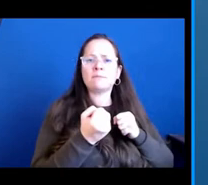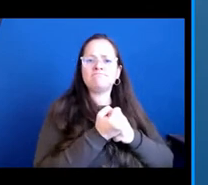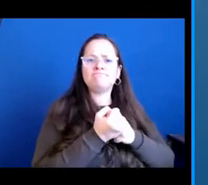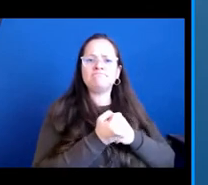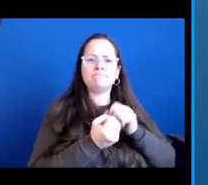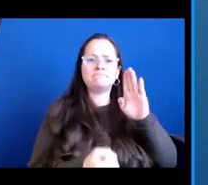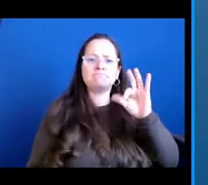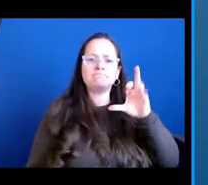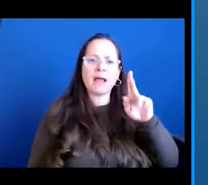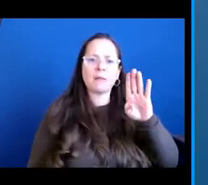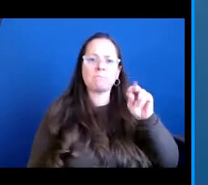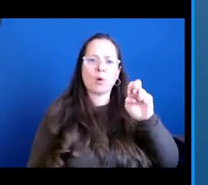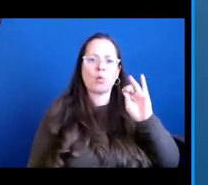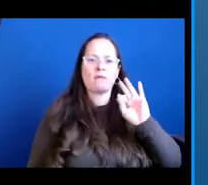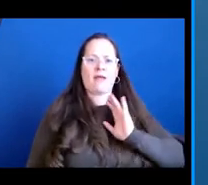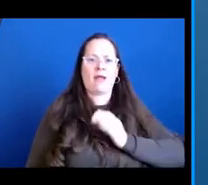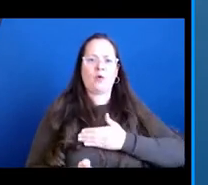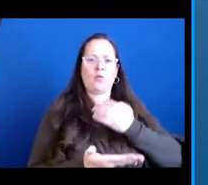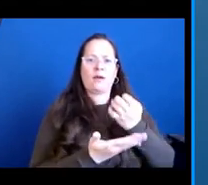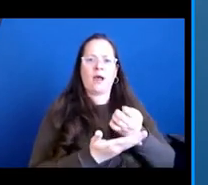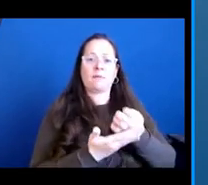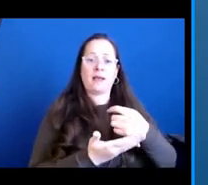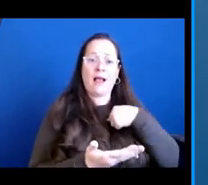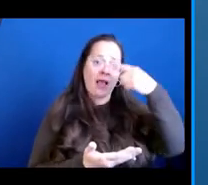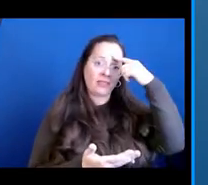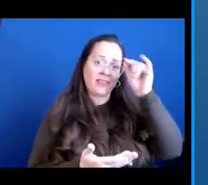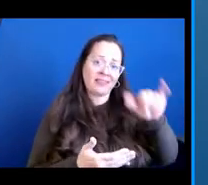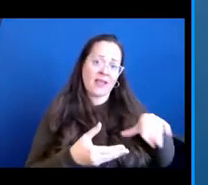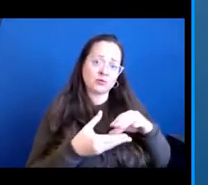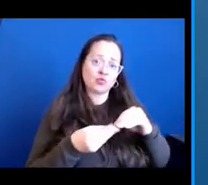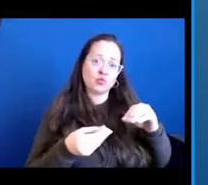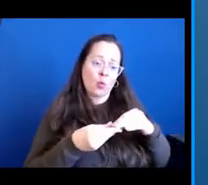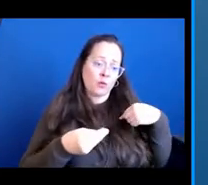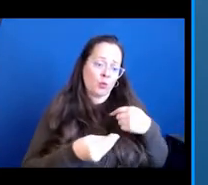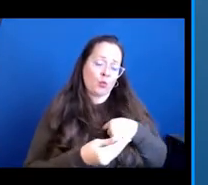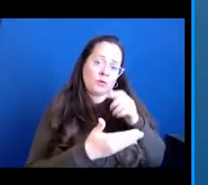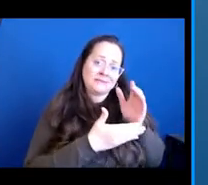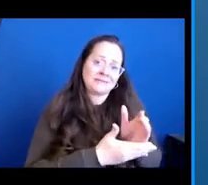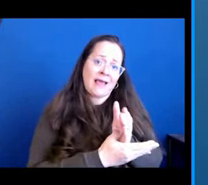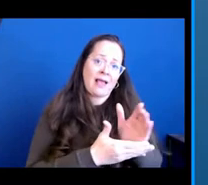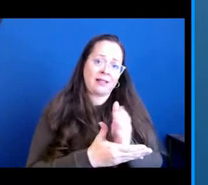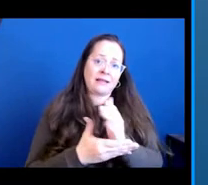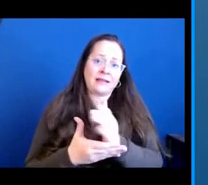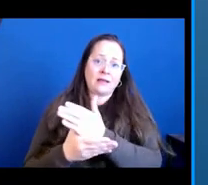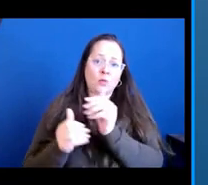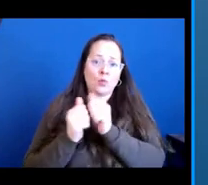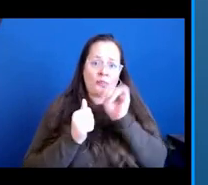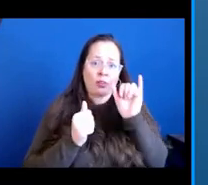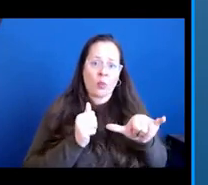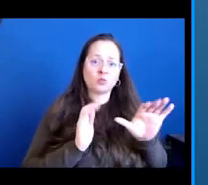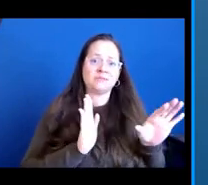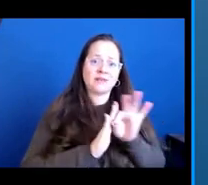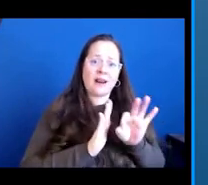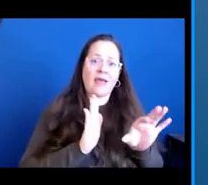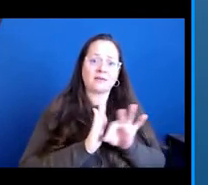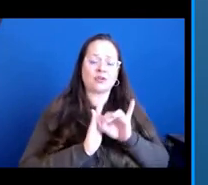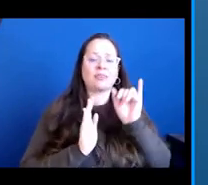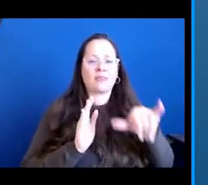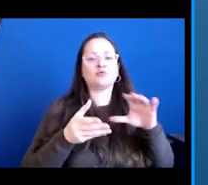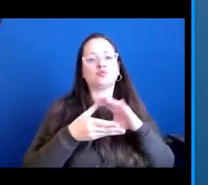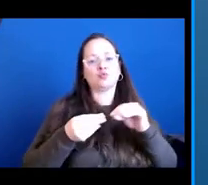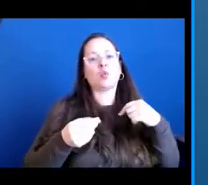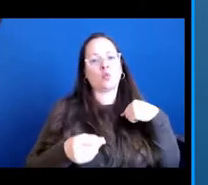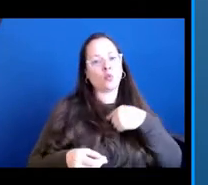I think that the story we are telling with these selections is a story we can be proud of